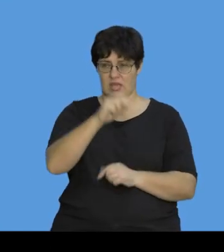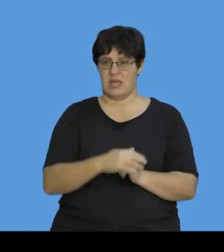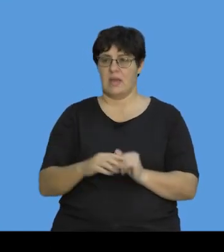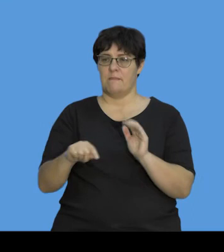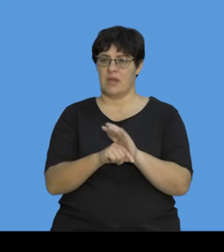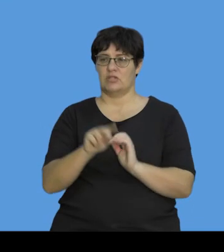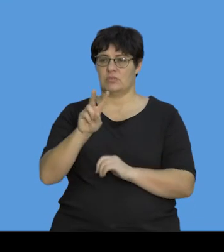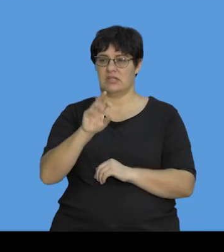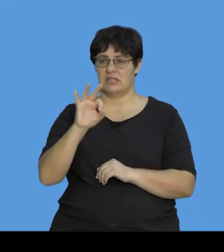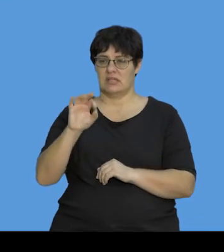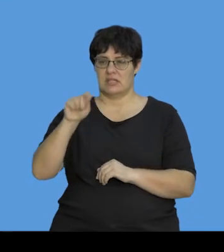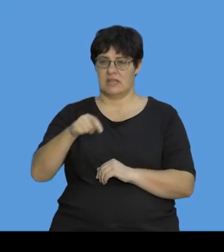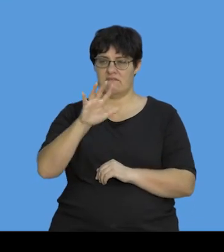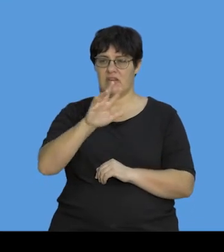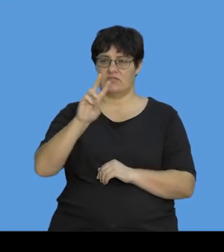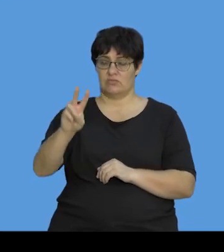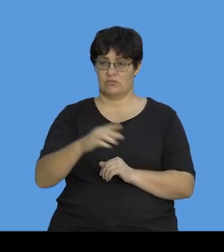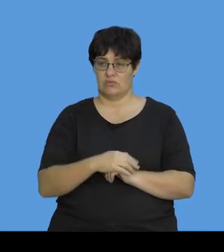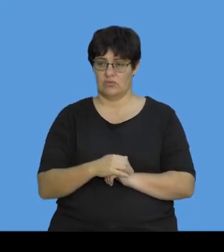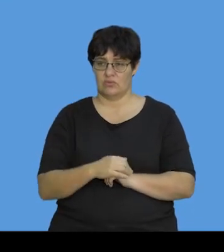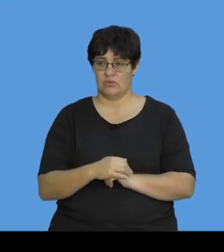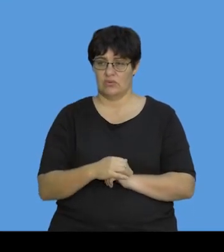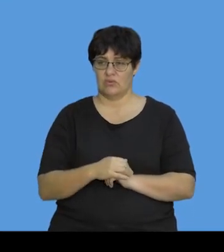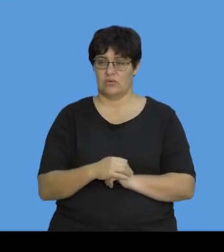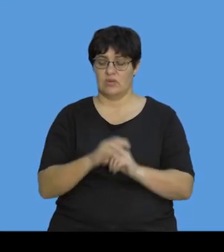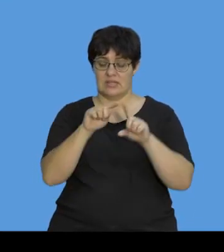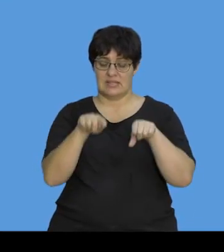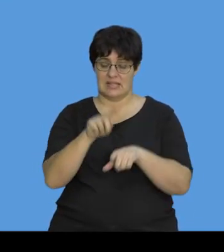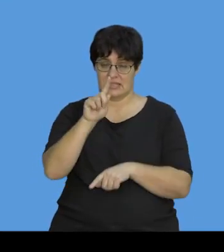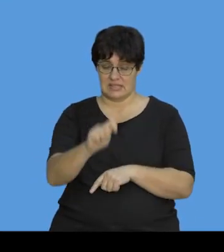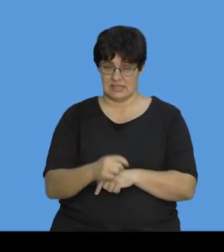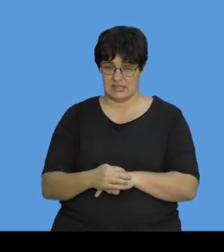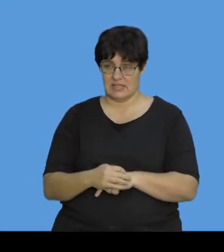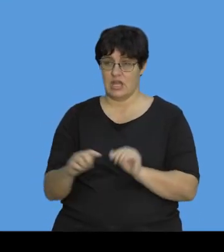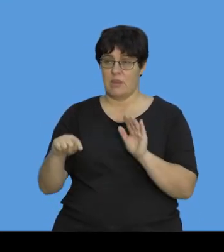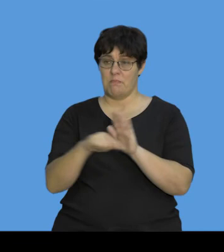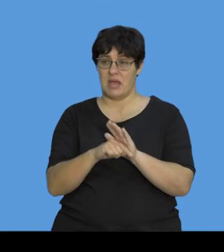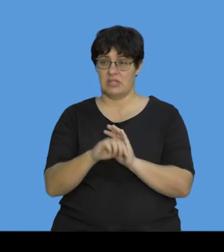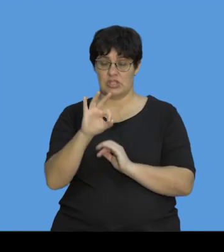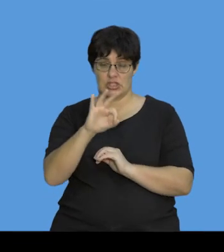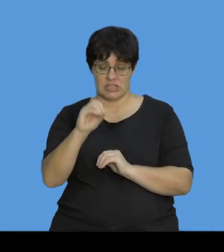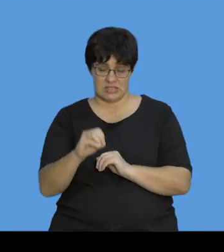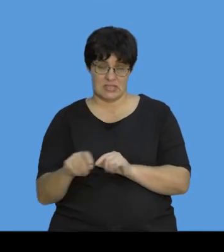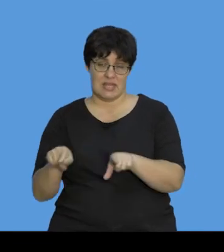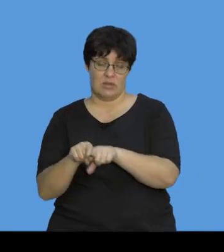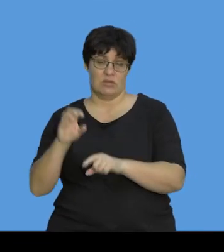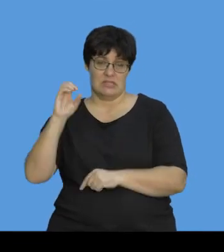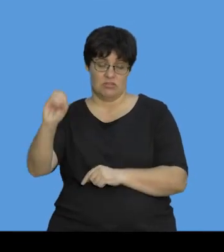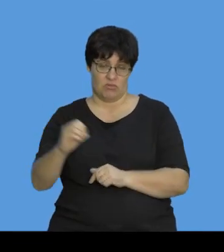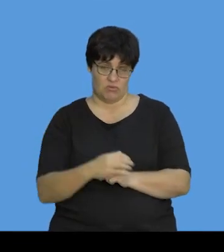23,52 times delta T minus 30 equals 0.